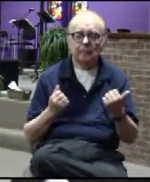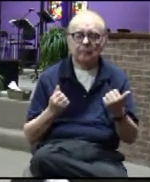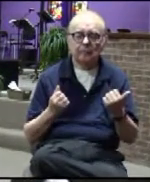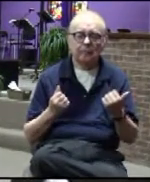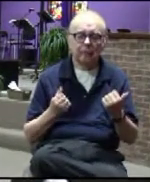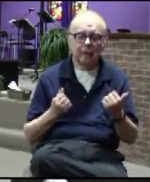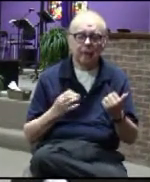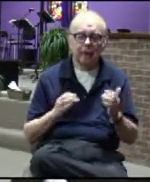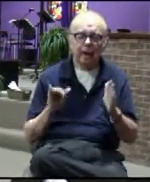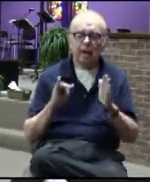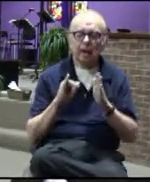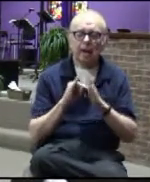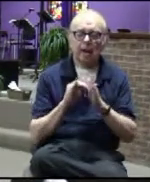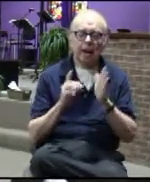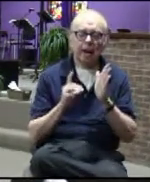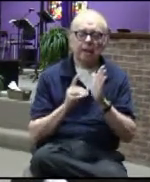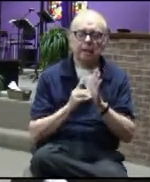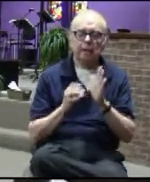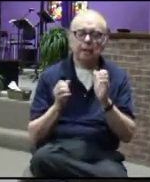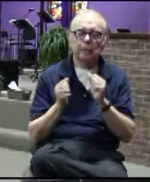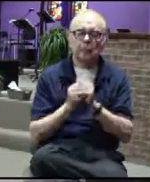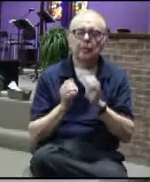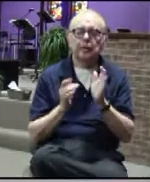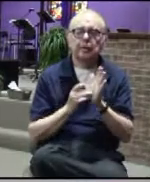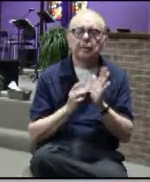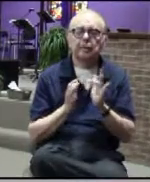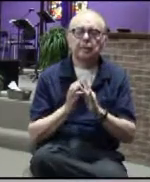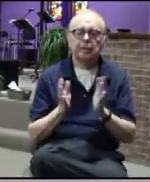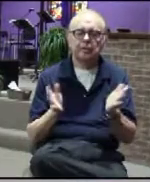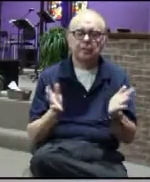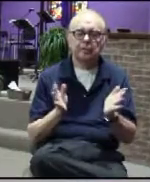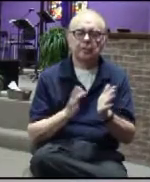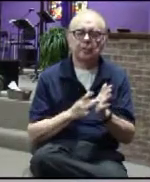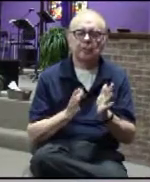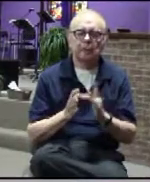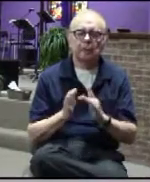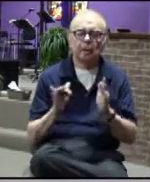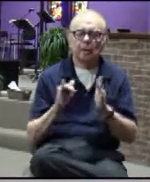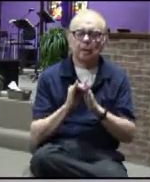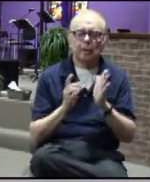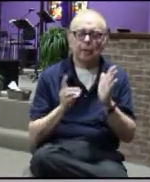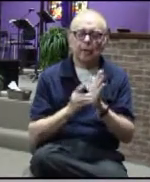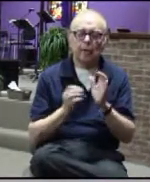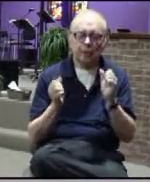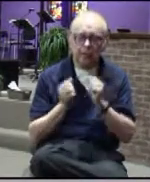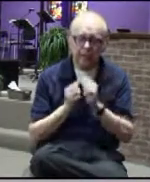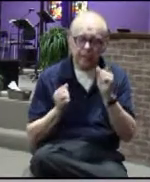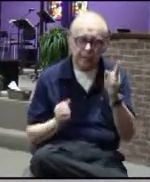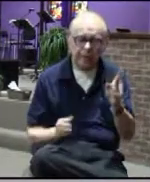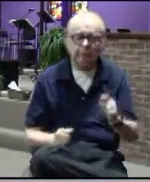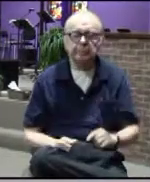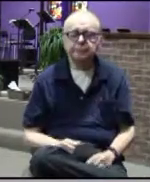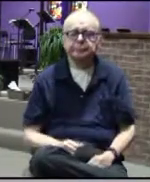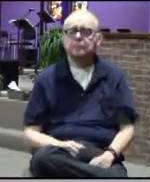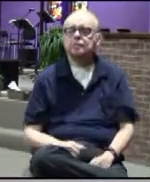identifying with Jesus and Jesus identifying with you